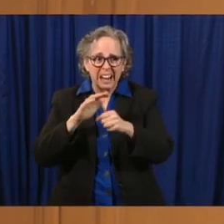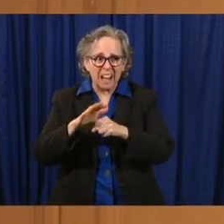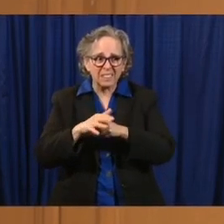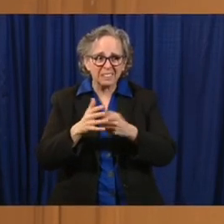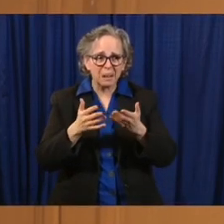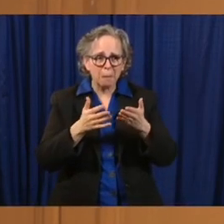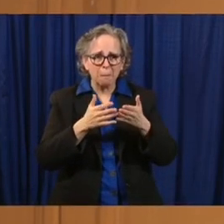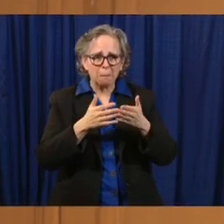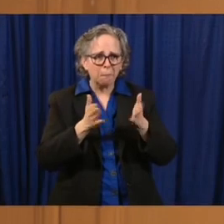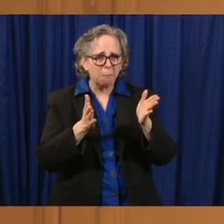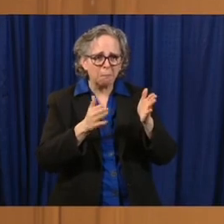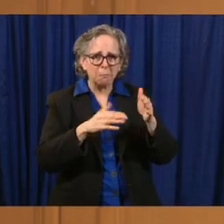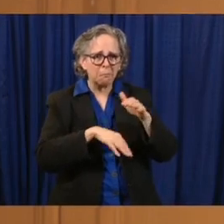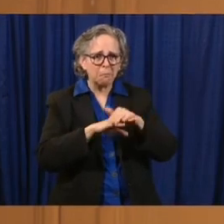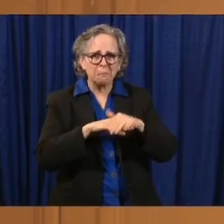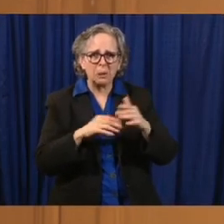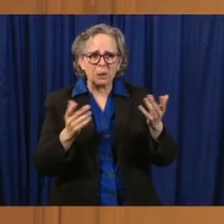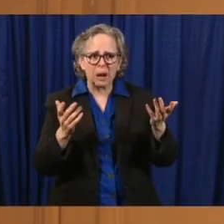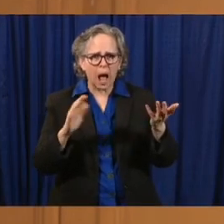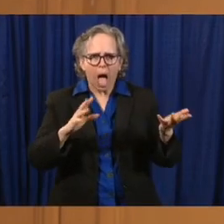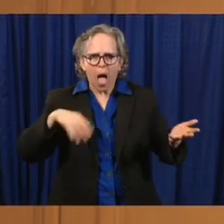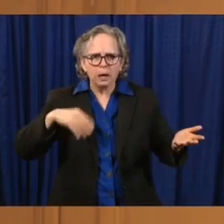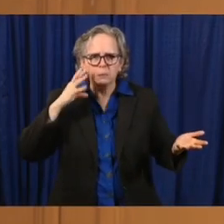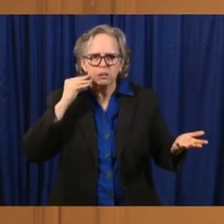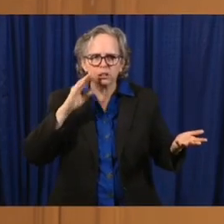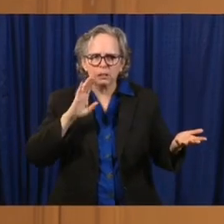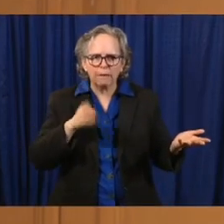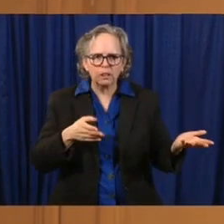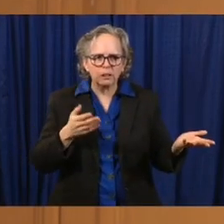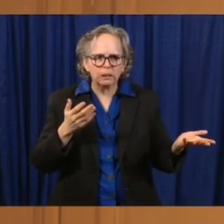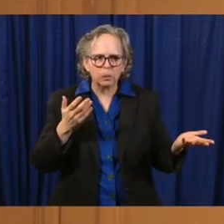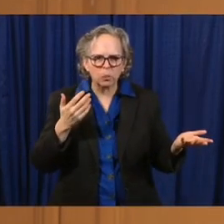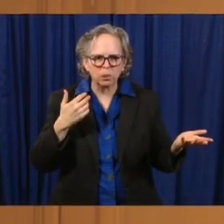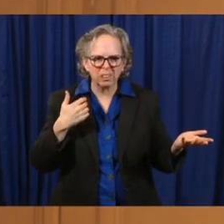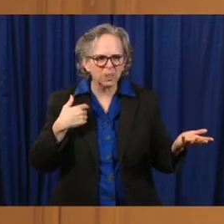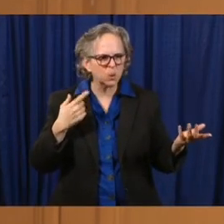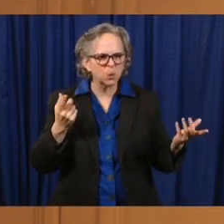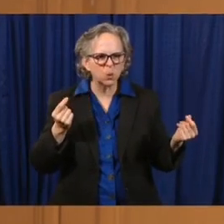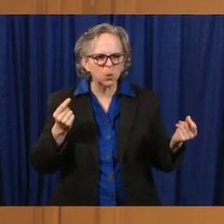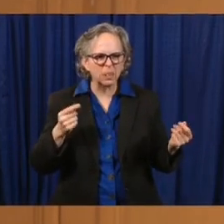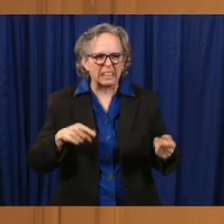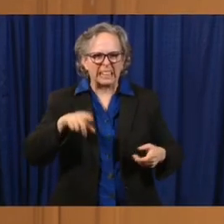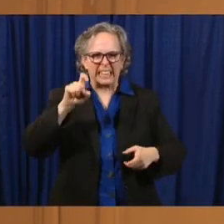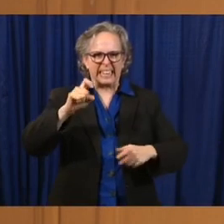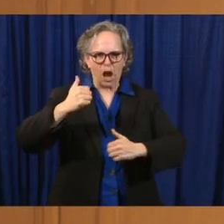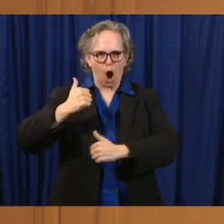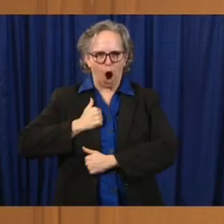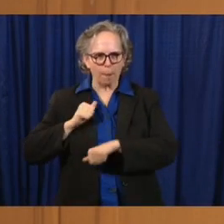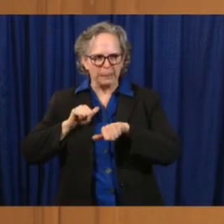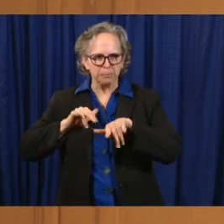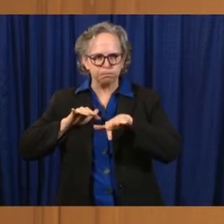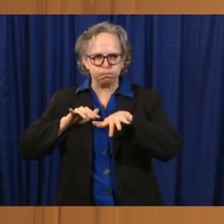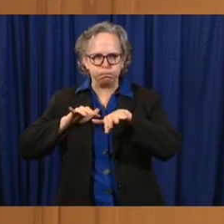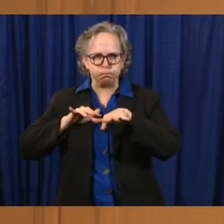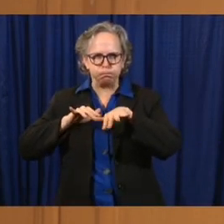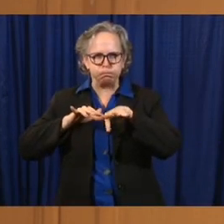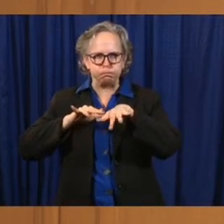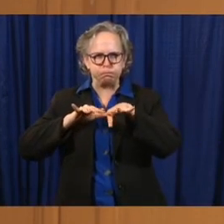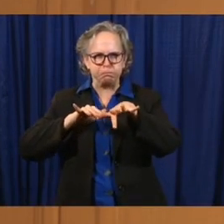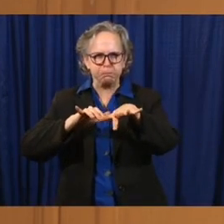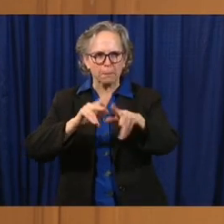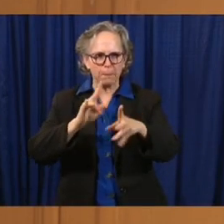unprecedented situation, and there is nowhere truly in the world where people had enough